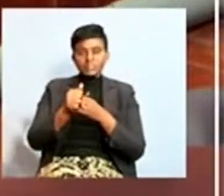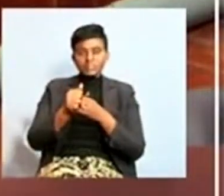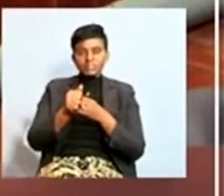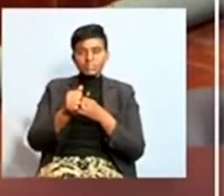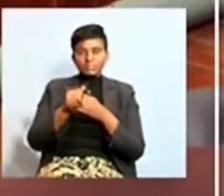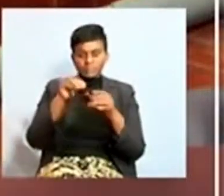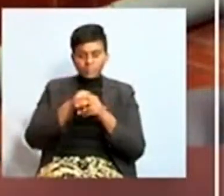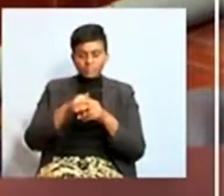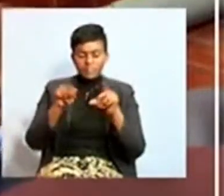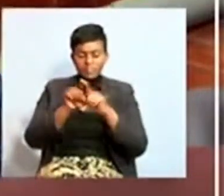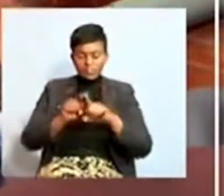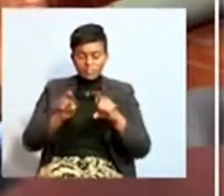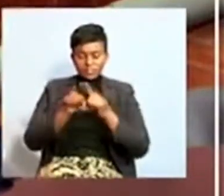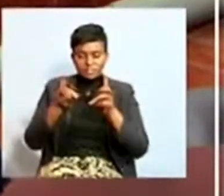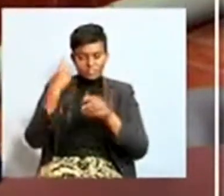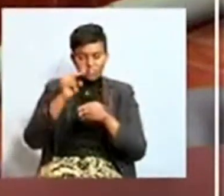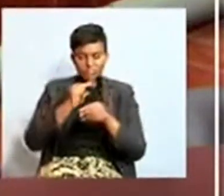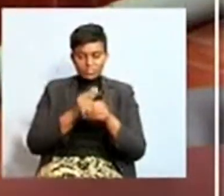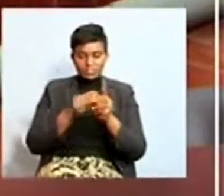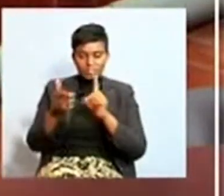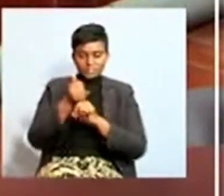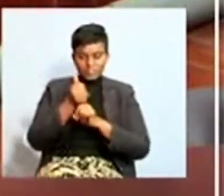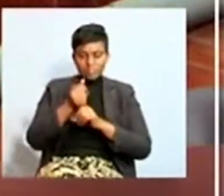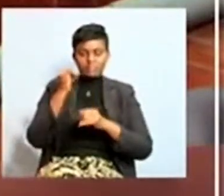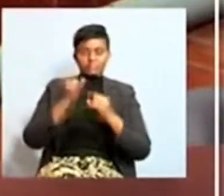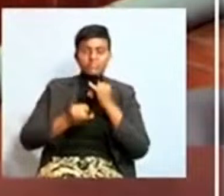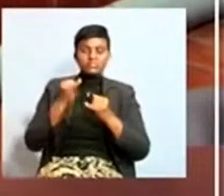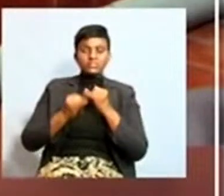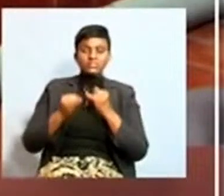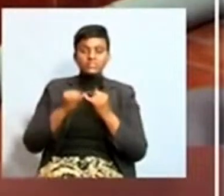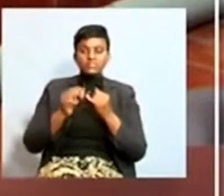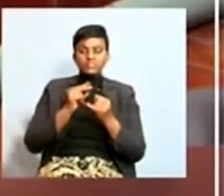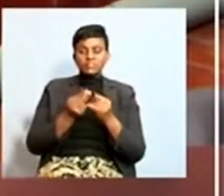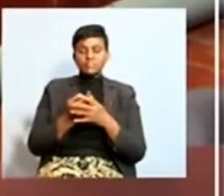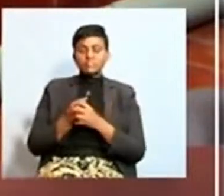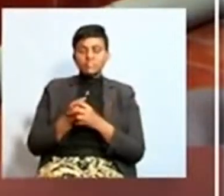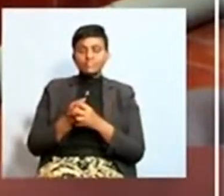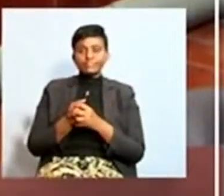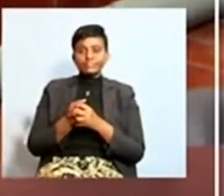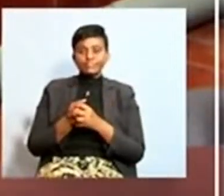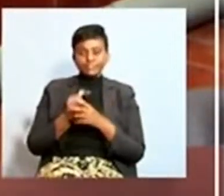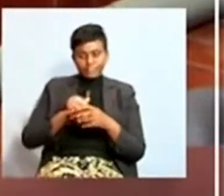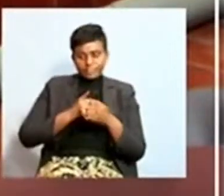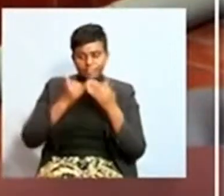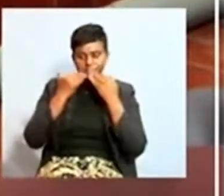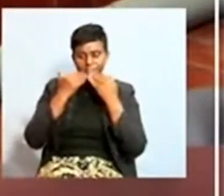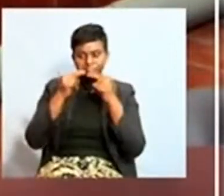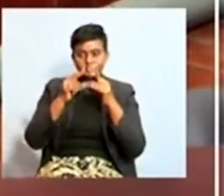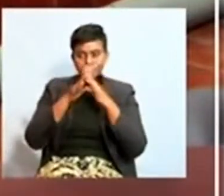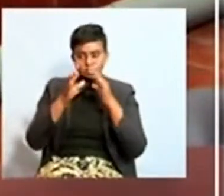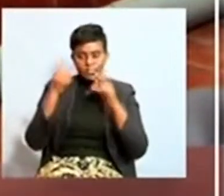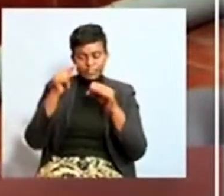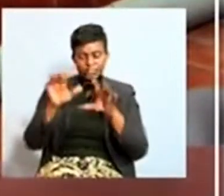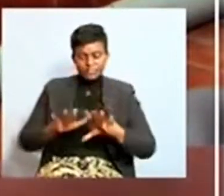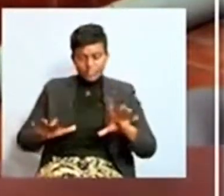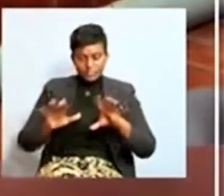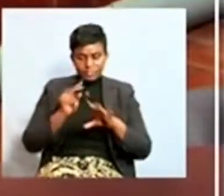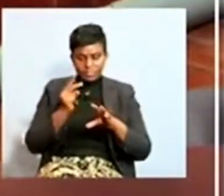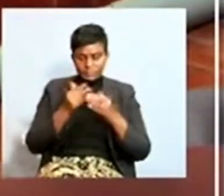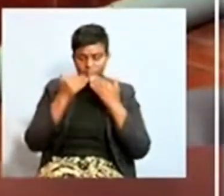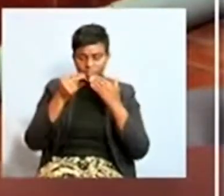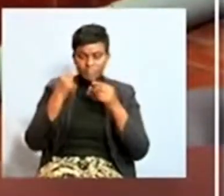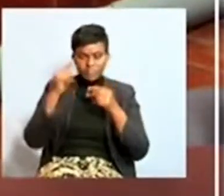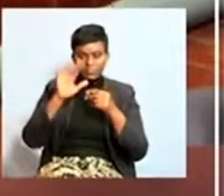into this direction for us to achieve at the end. So we appreciate your presence here. We appreciate